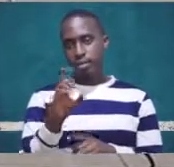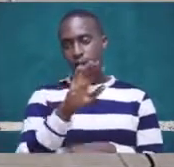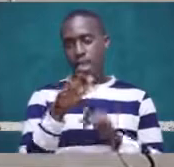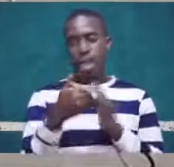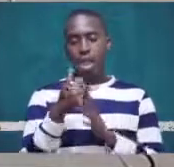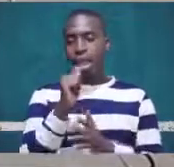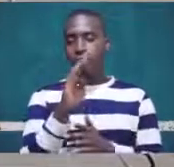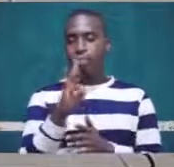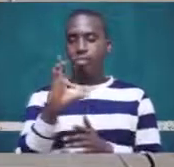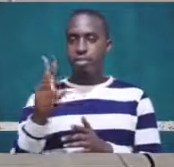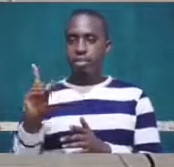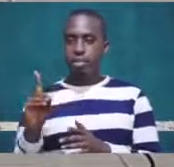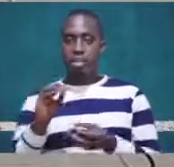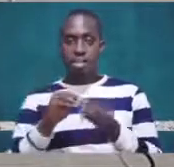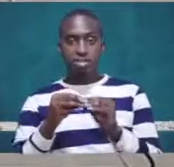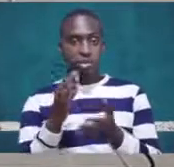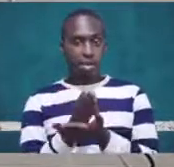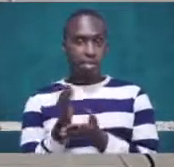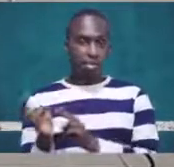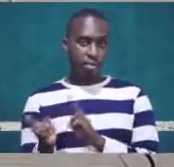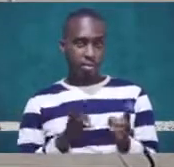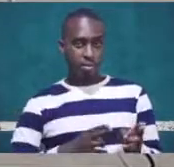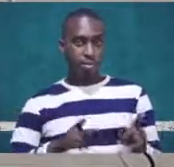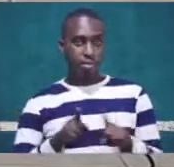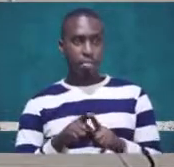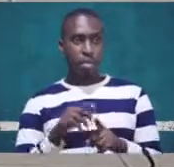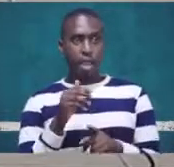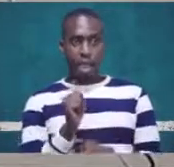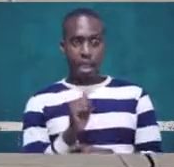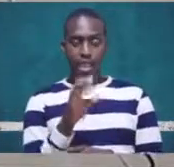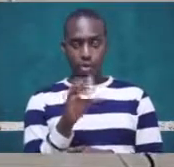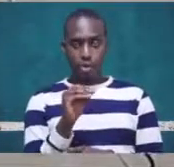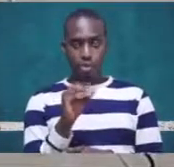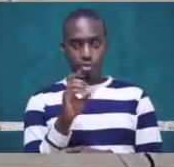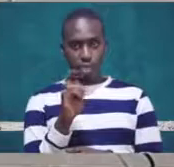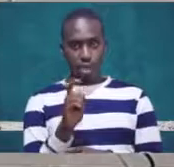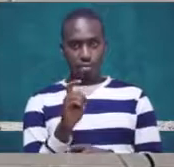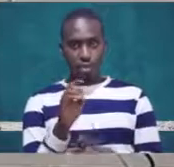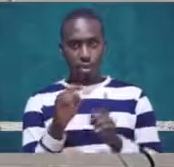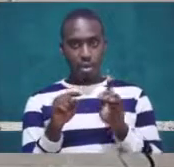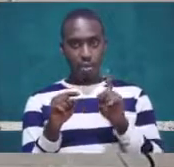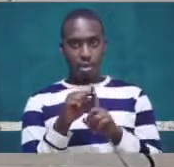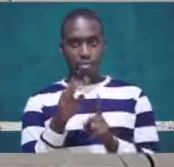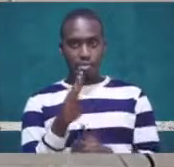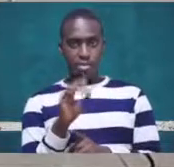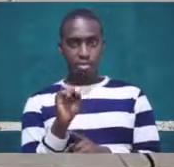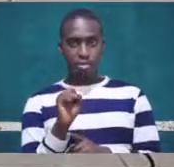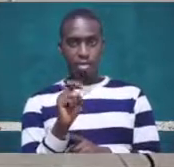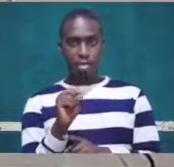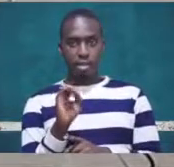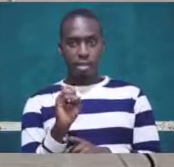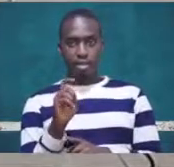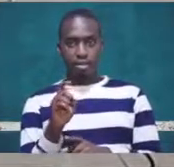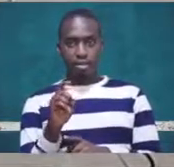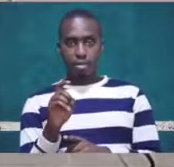real numbers, or a cos x plus b sine x plus c divided